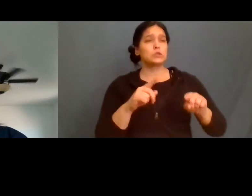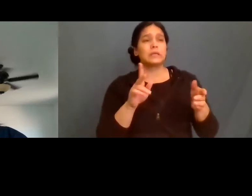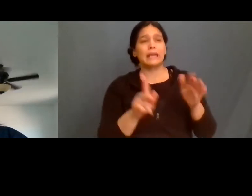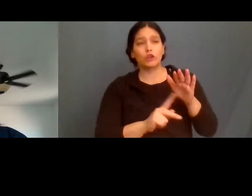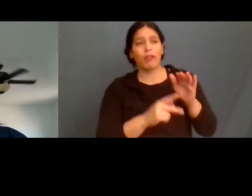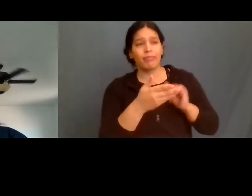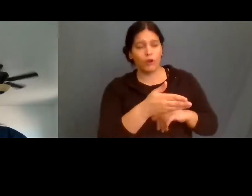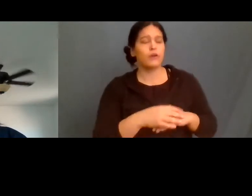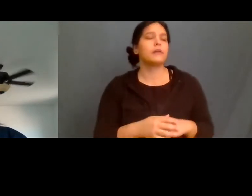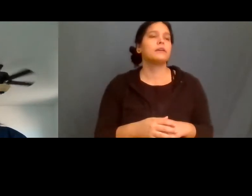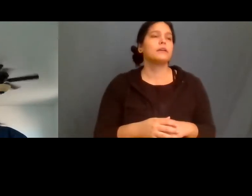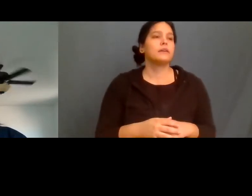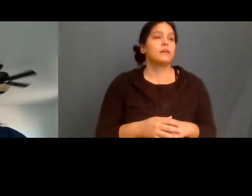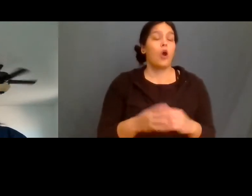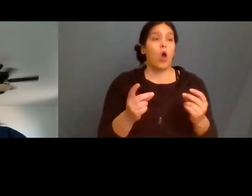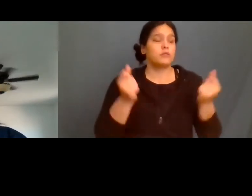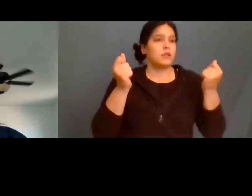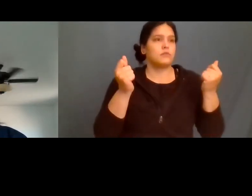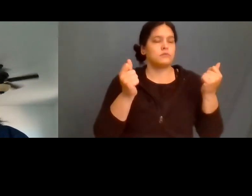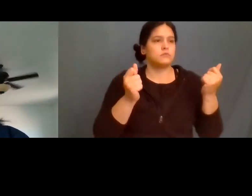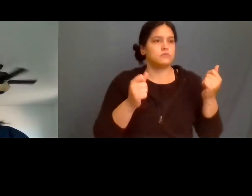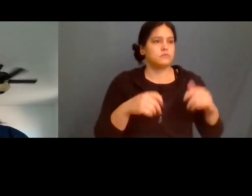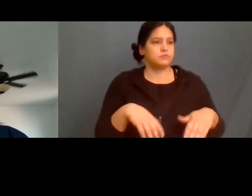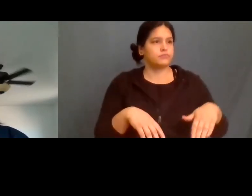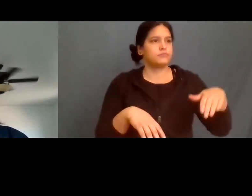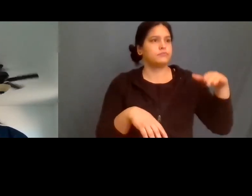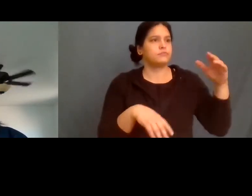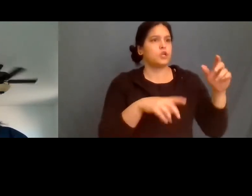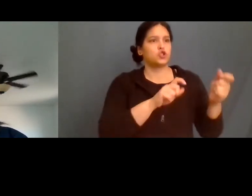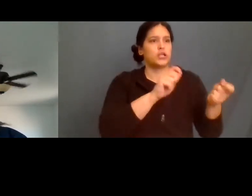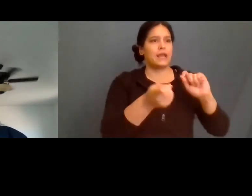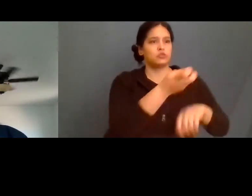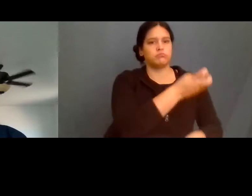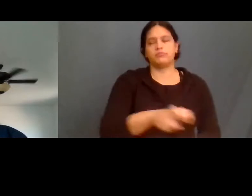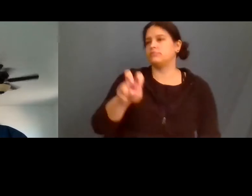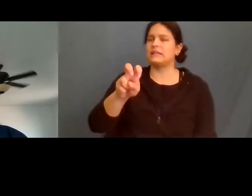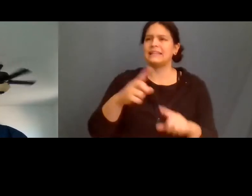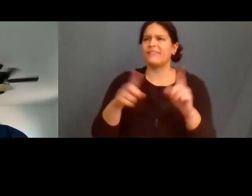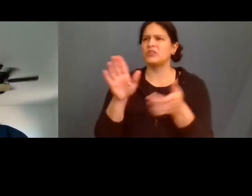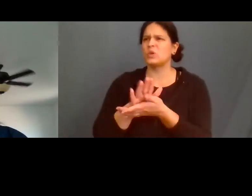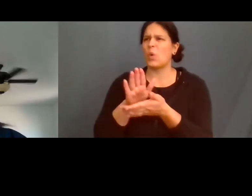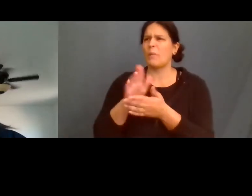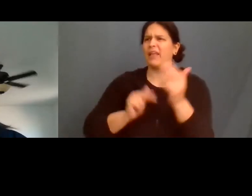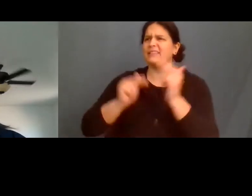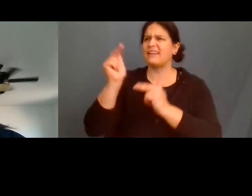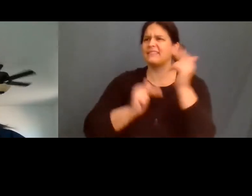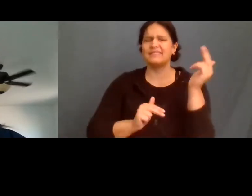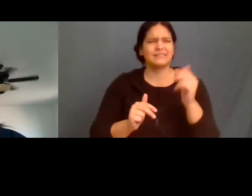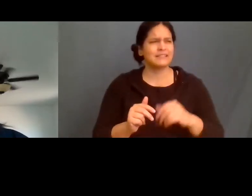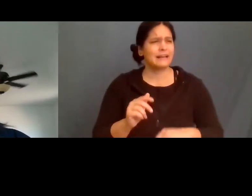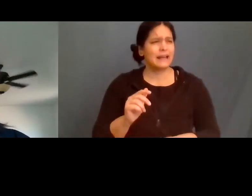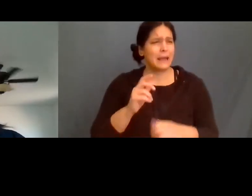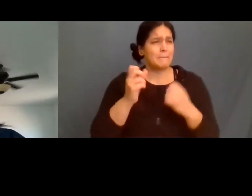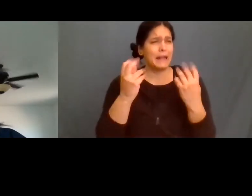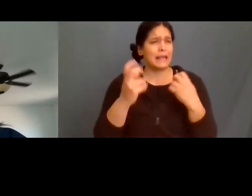change to Black Mesa Community School. Years later, I regret. I'm like, why did I even be part of it to name